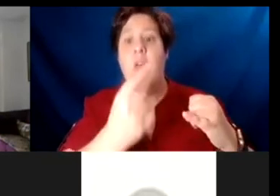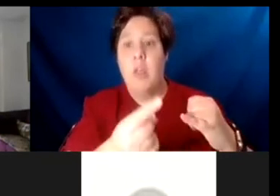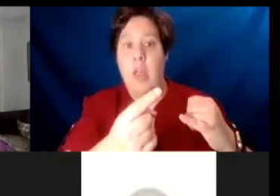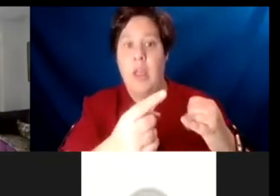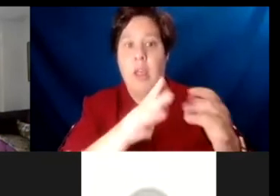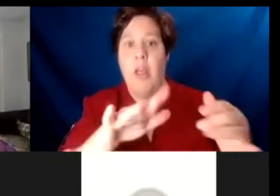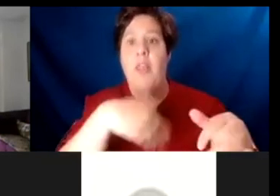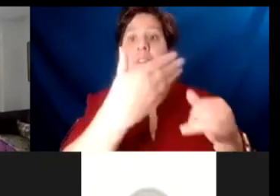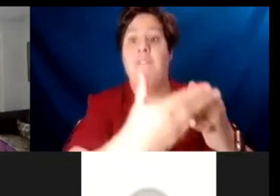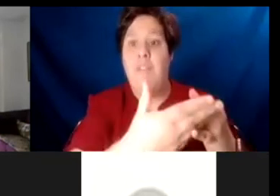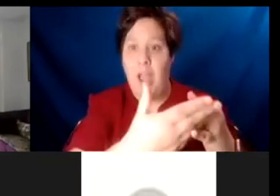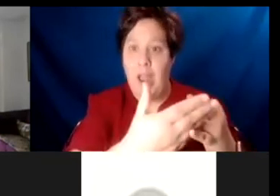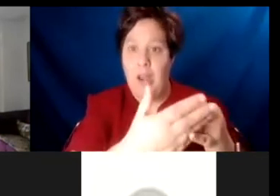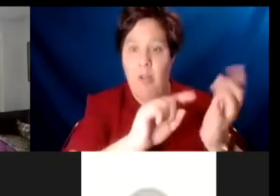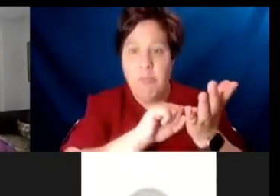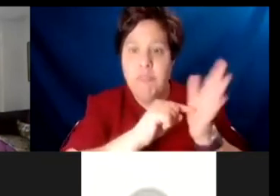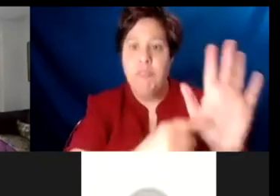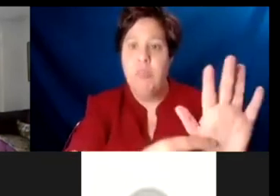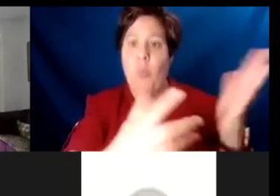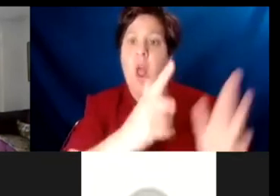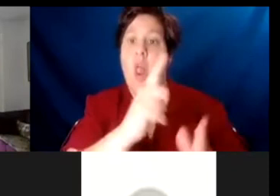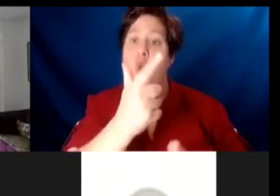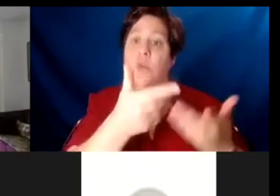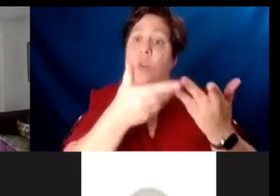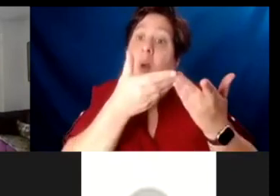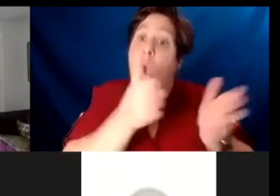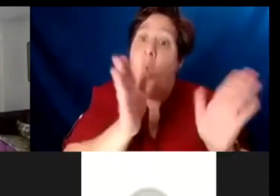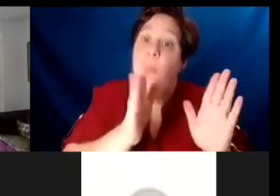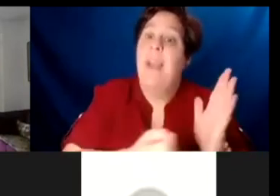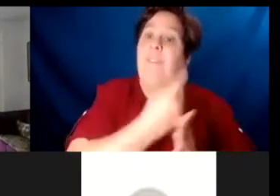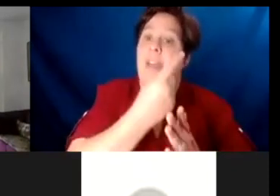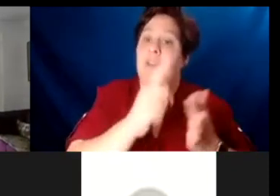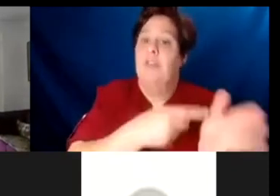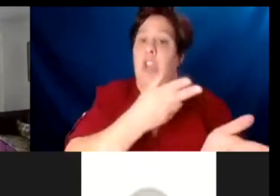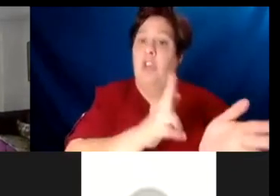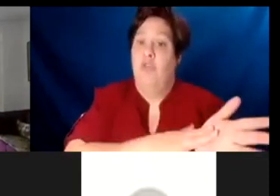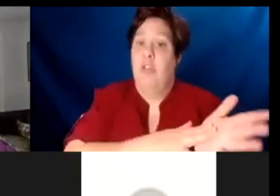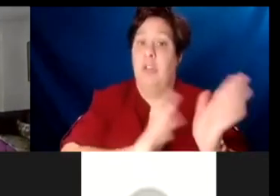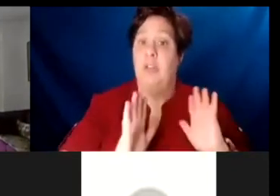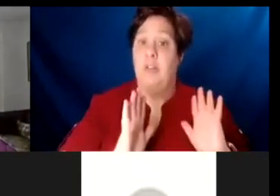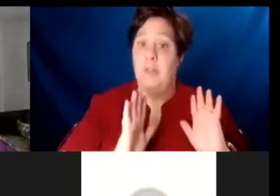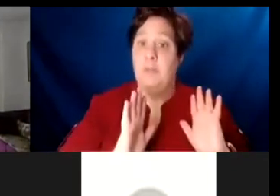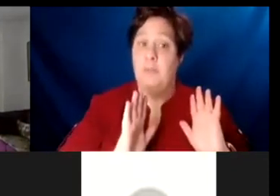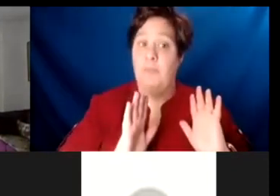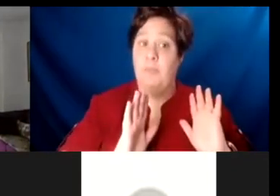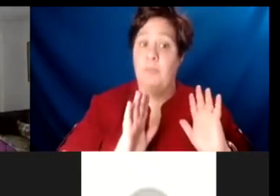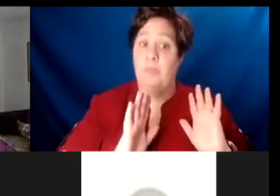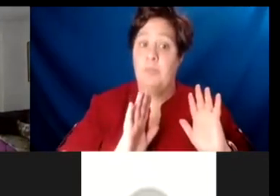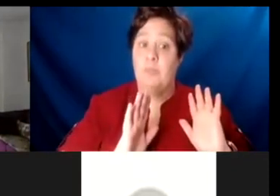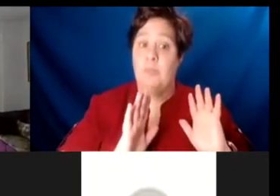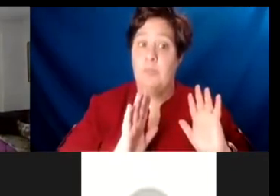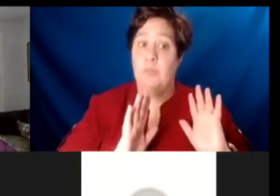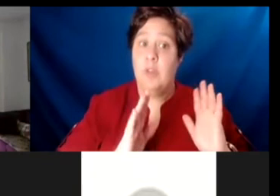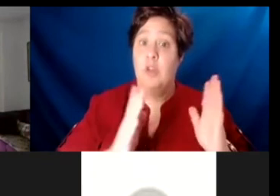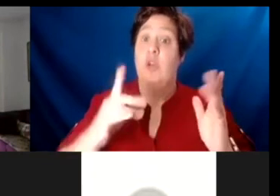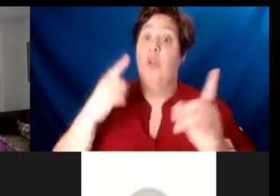final presentation at the Lewisham opening event in January. For discussions on the